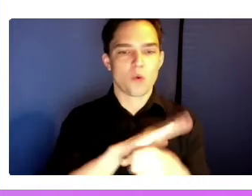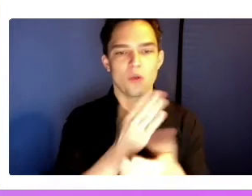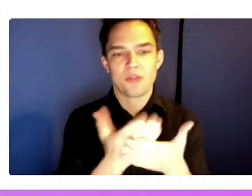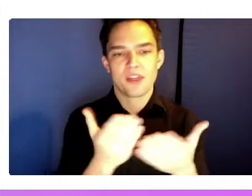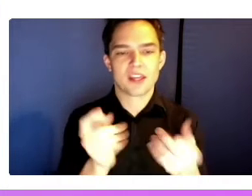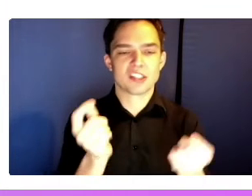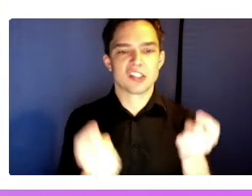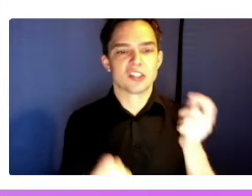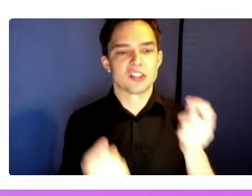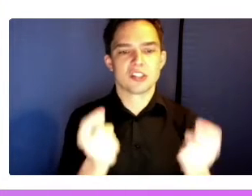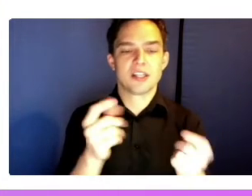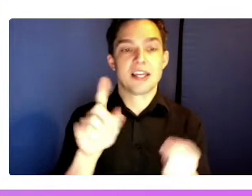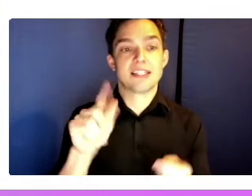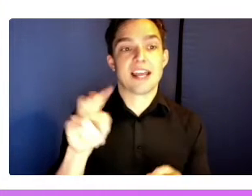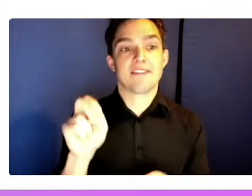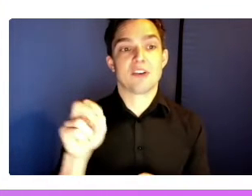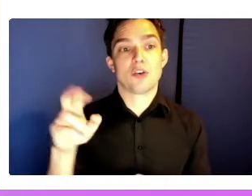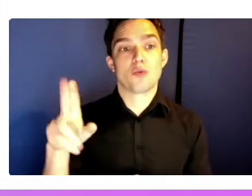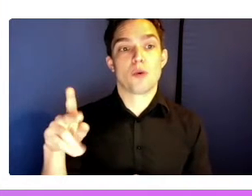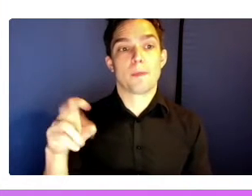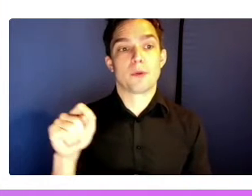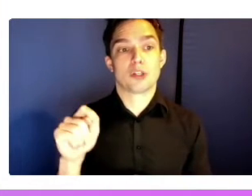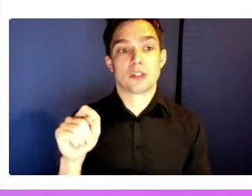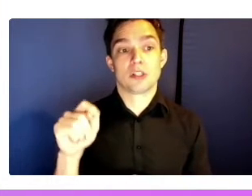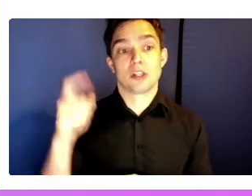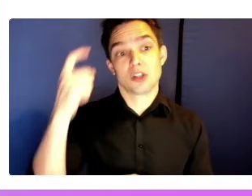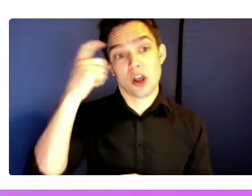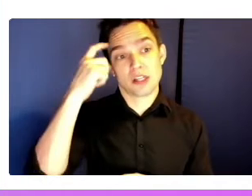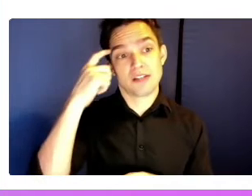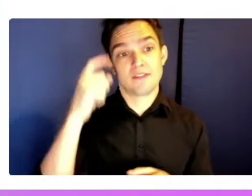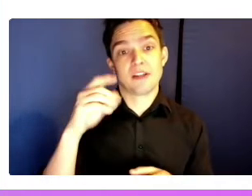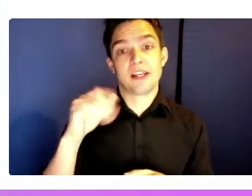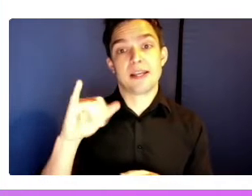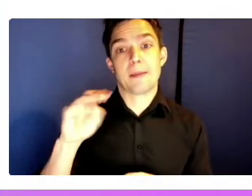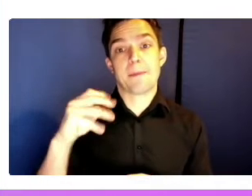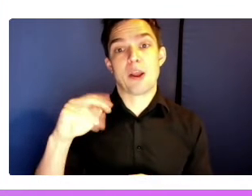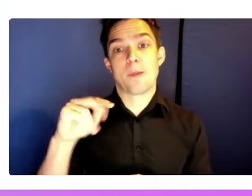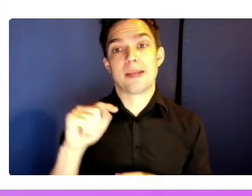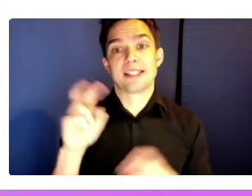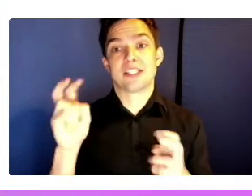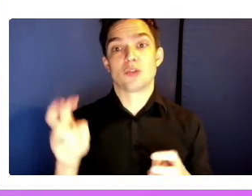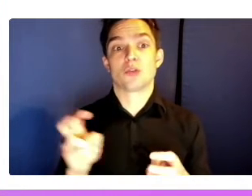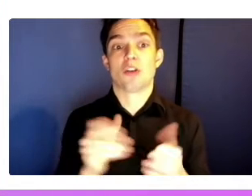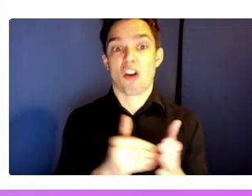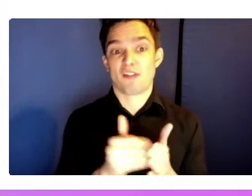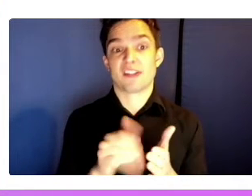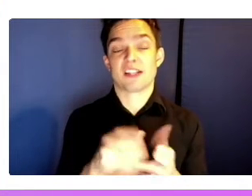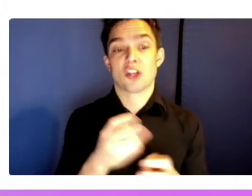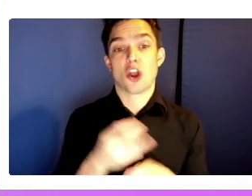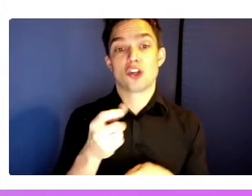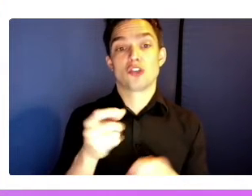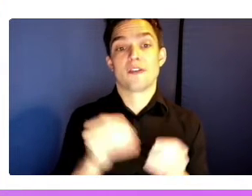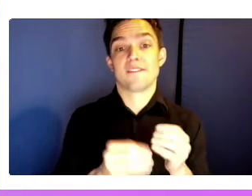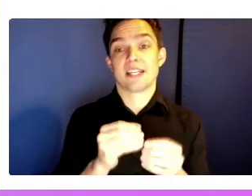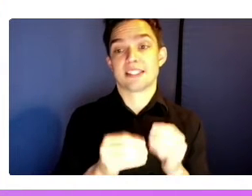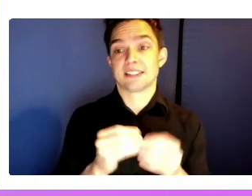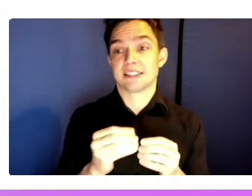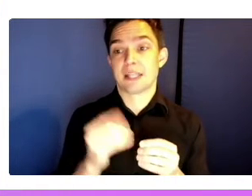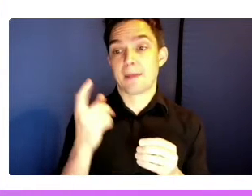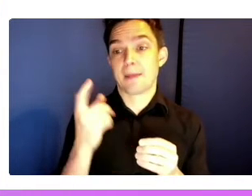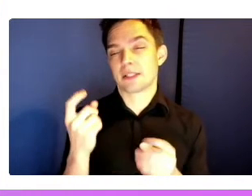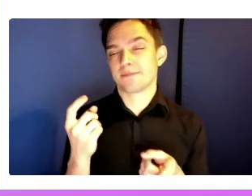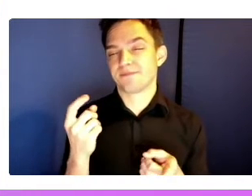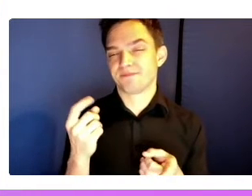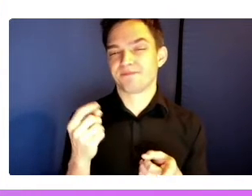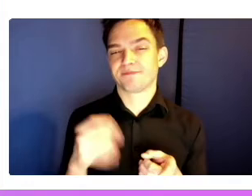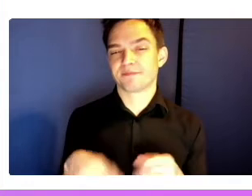Dave Rupert, cognitive impaired issues often are harder to fix because they kind